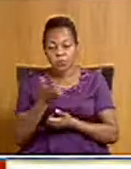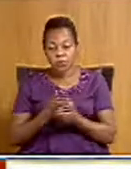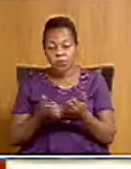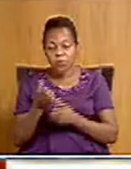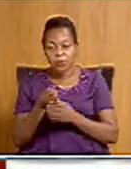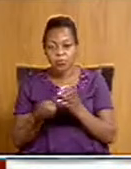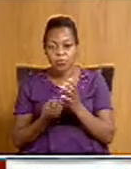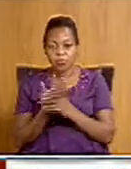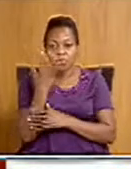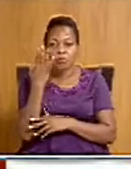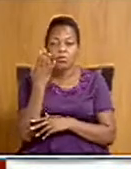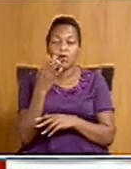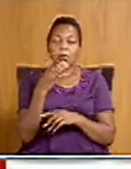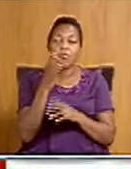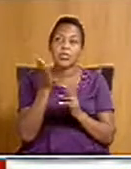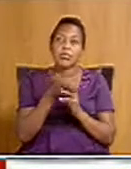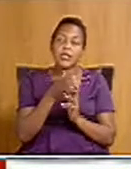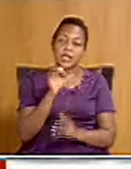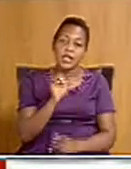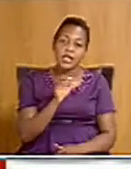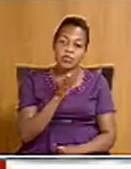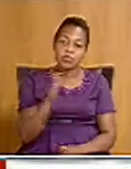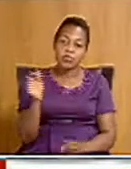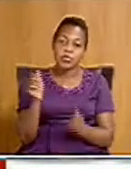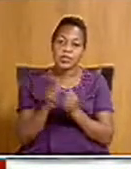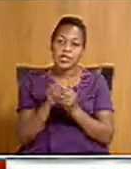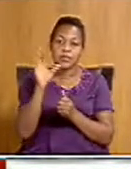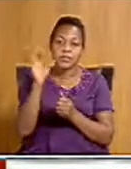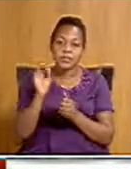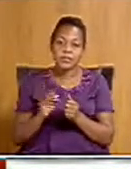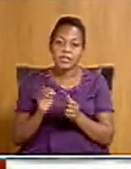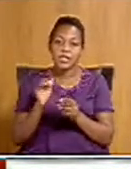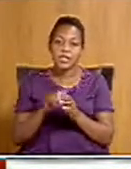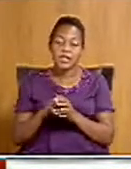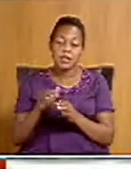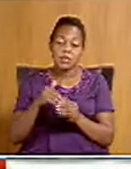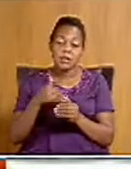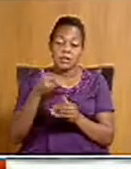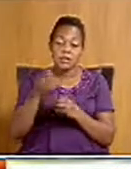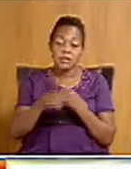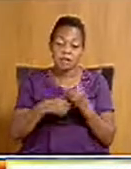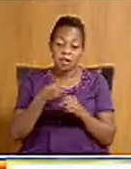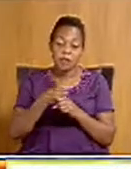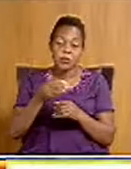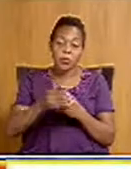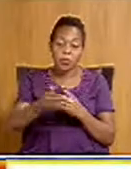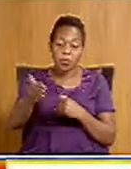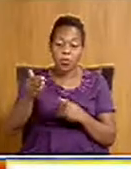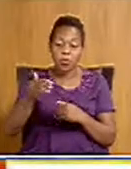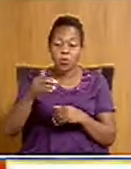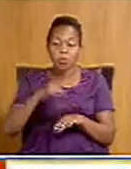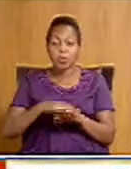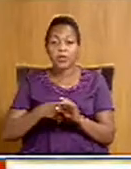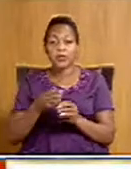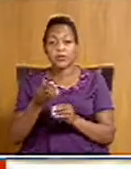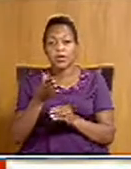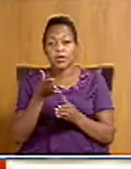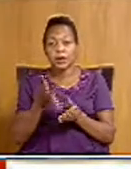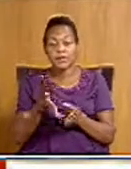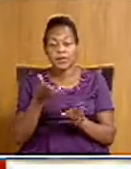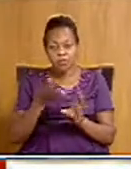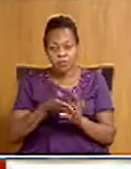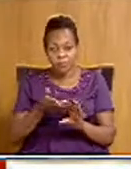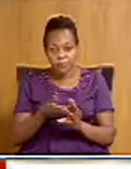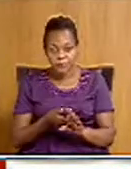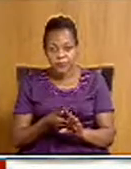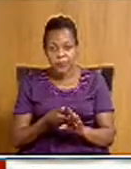rate of between 9-10% in the initial years of oil production. This rate of